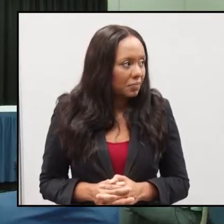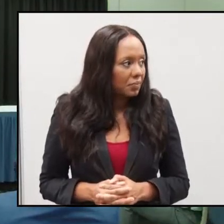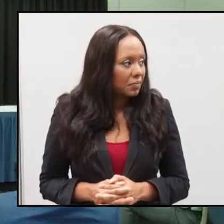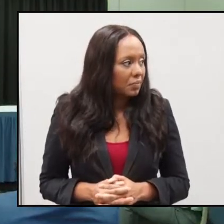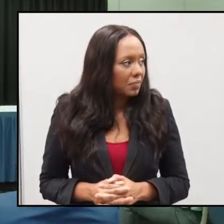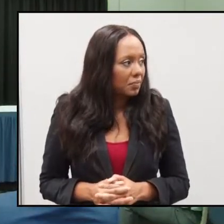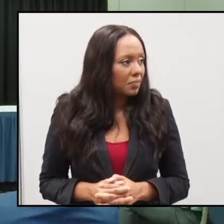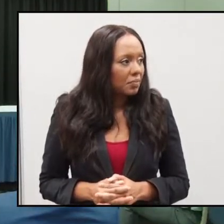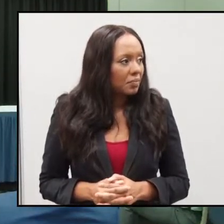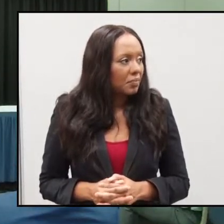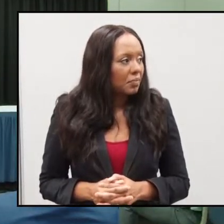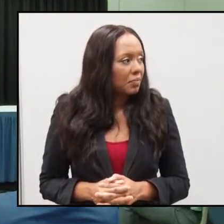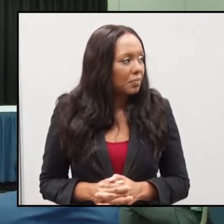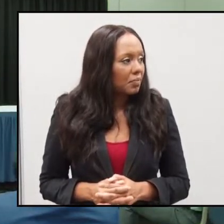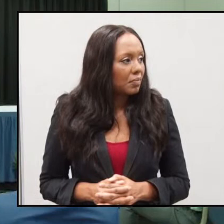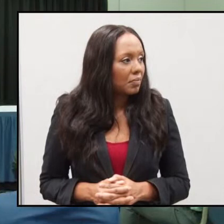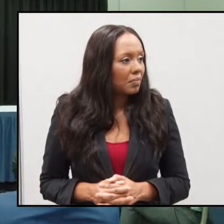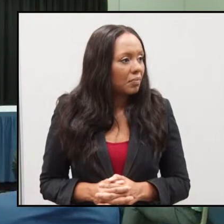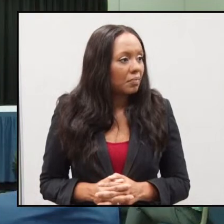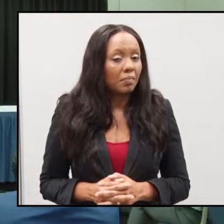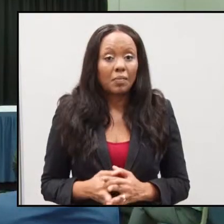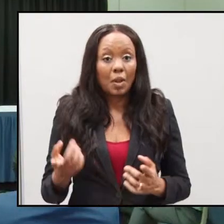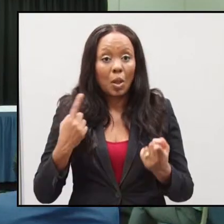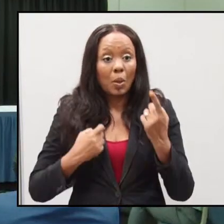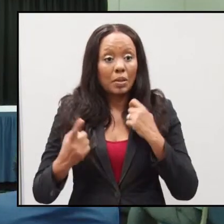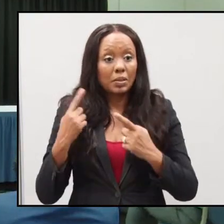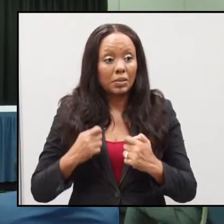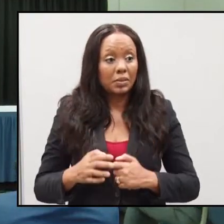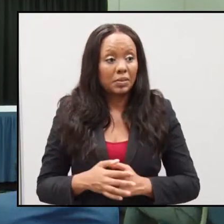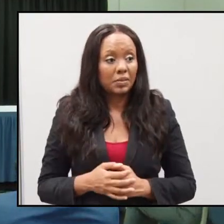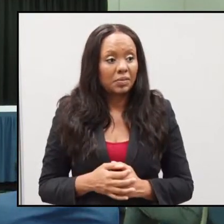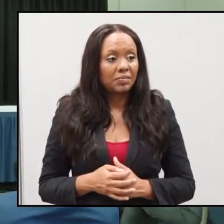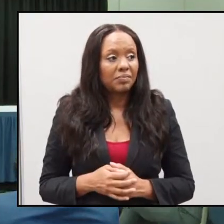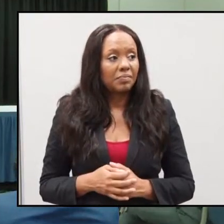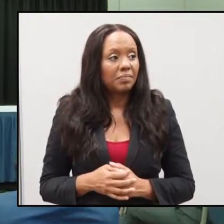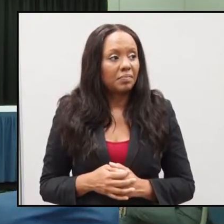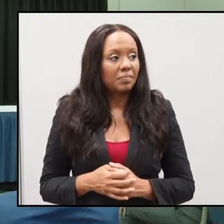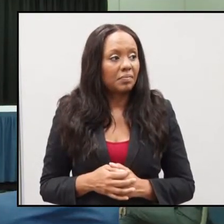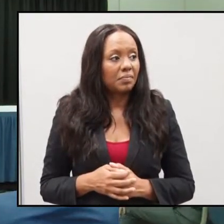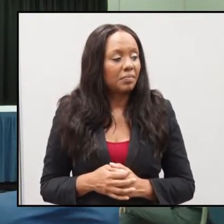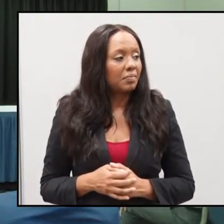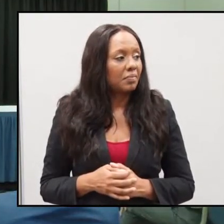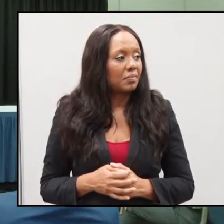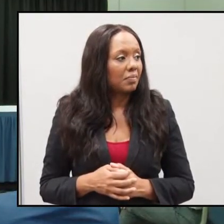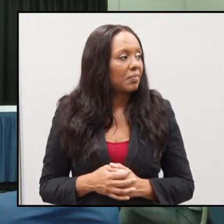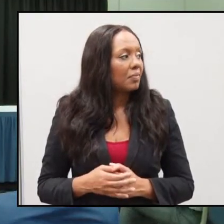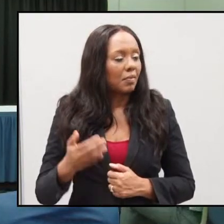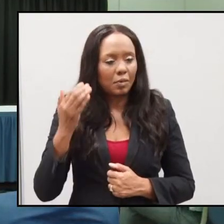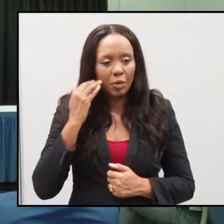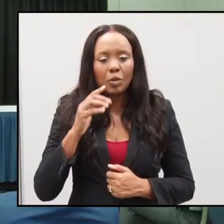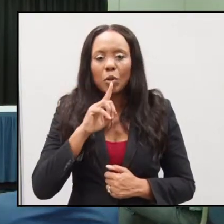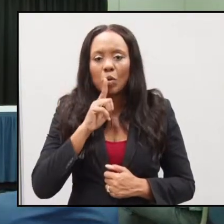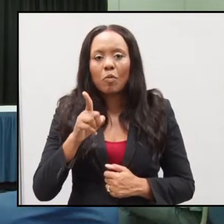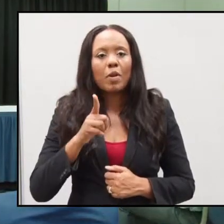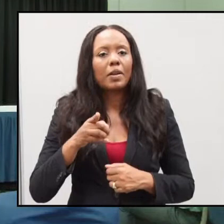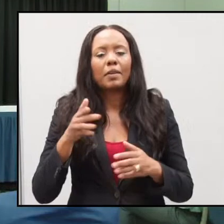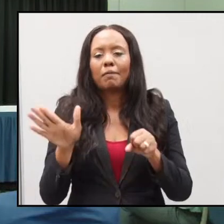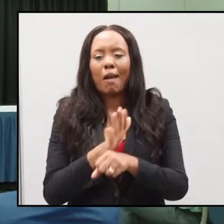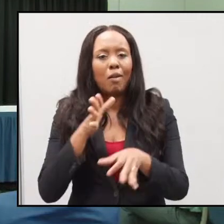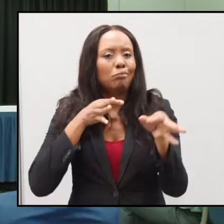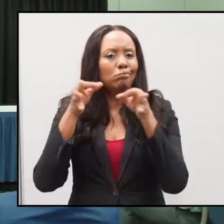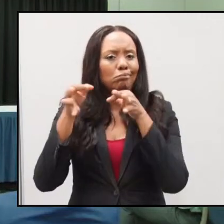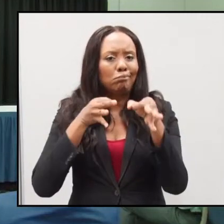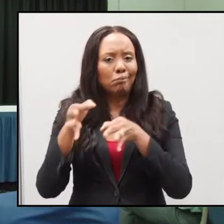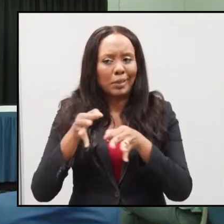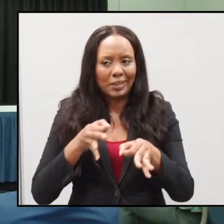Any questions from any of the members of the media present? I know it was a very thorough presentation by Sir